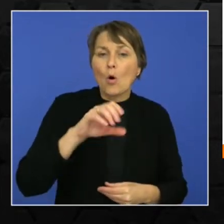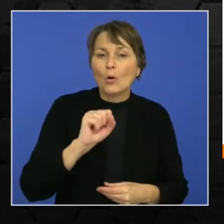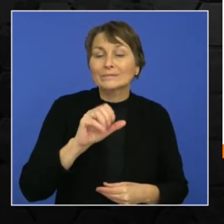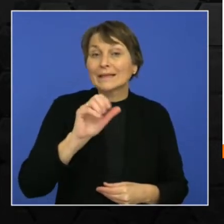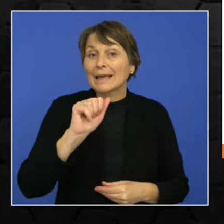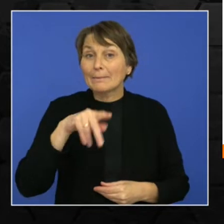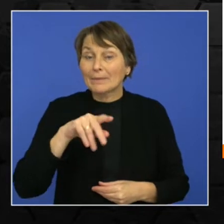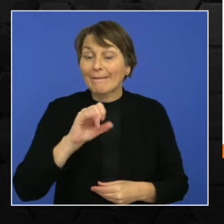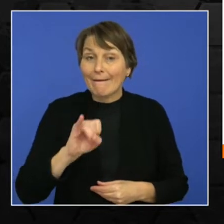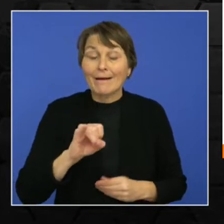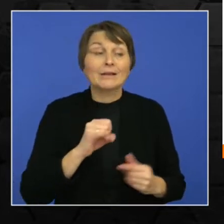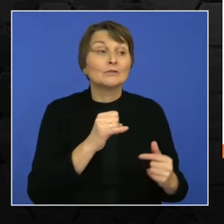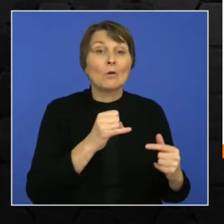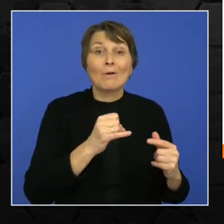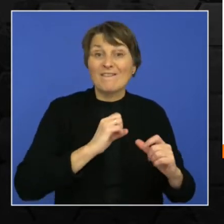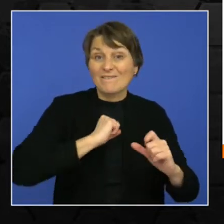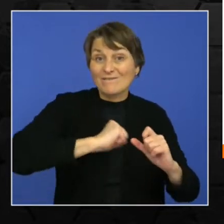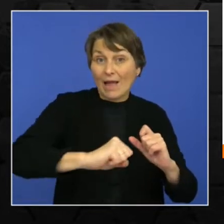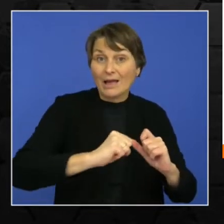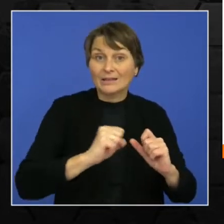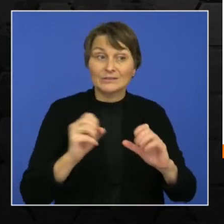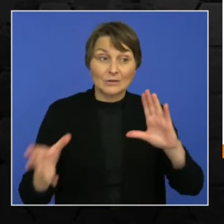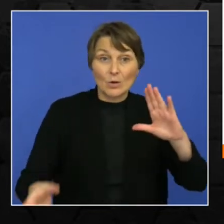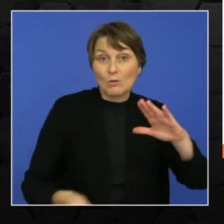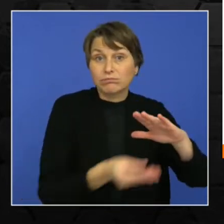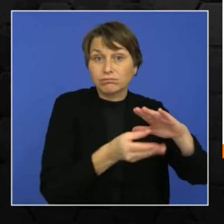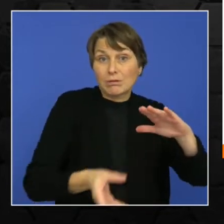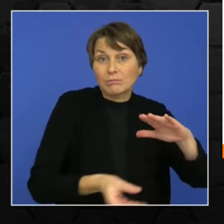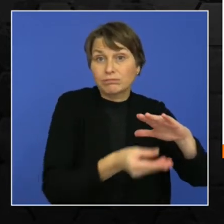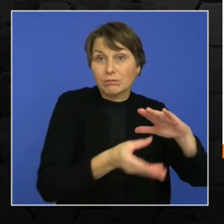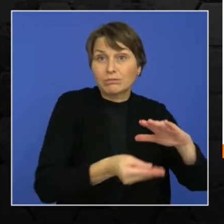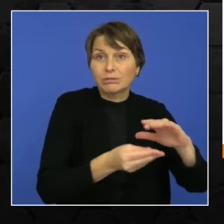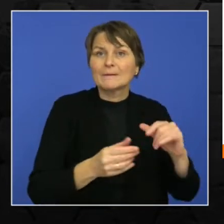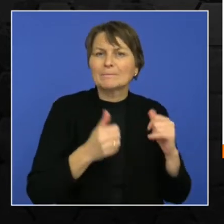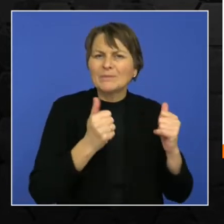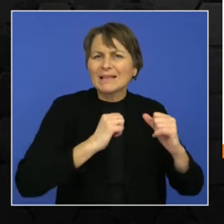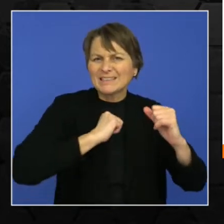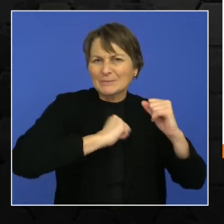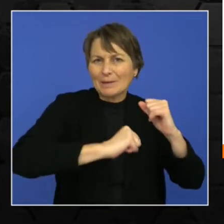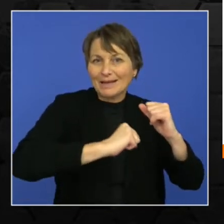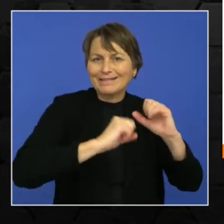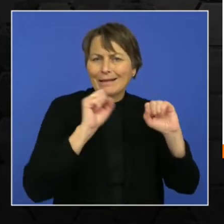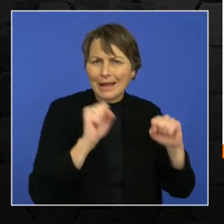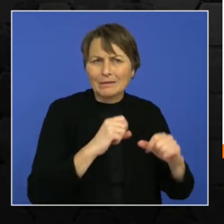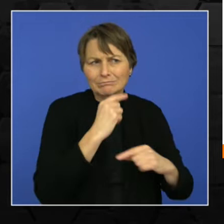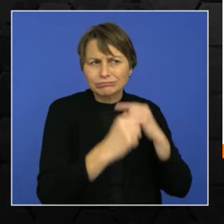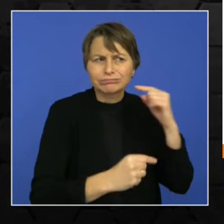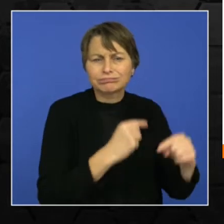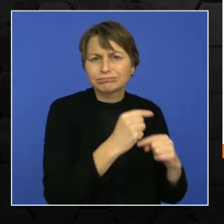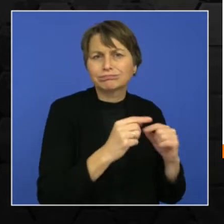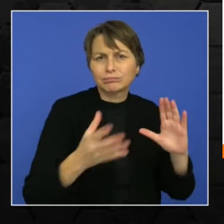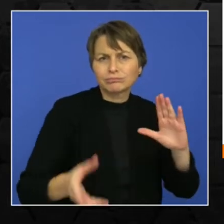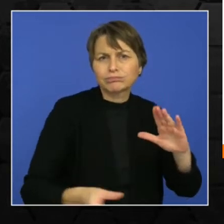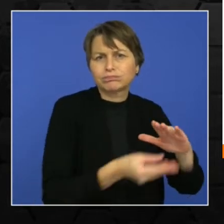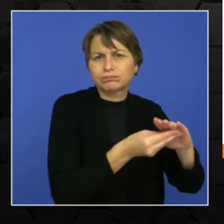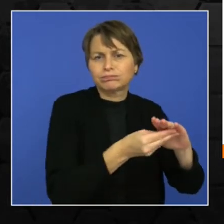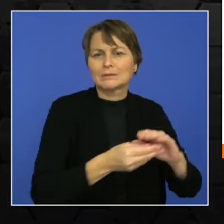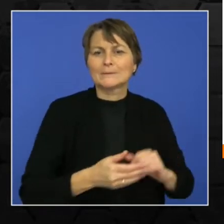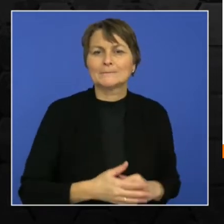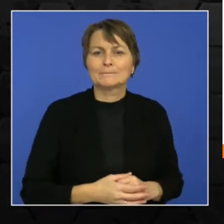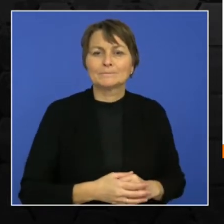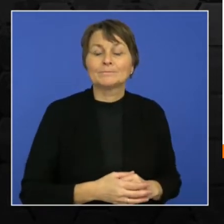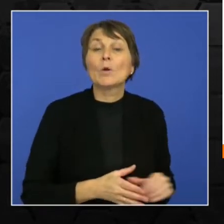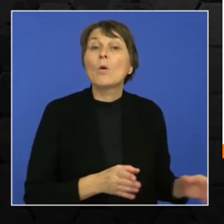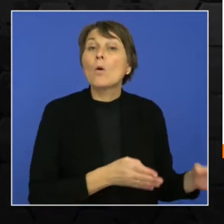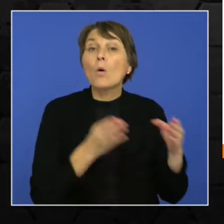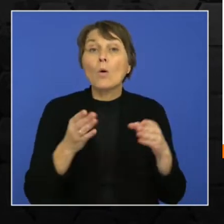like speedability, or you can say in terms of sustainability of talking about models. Cool. And in server end, if you are like a backend